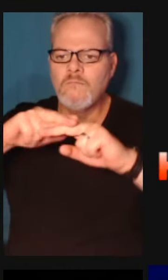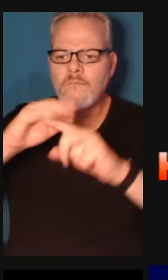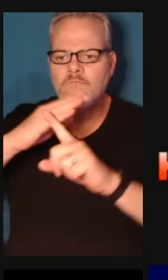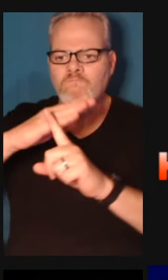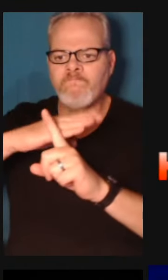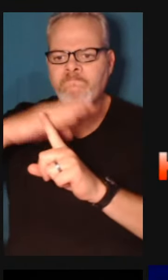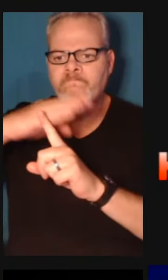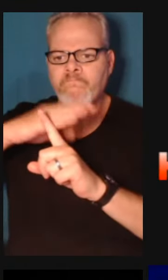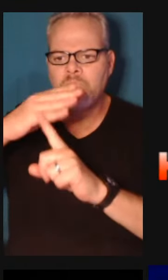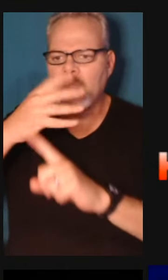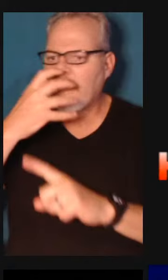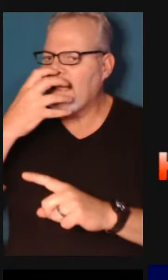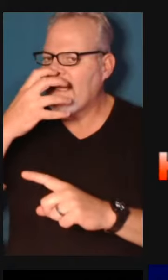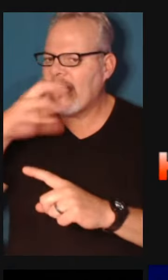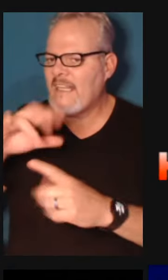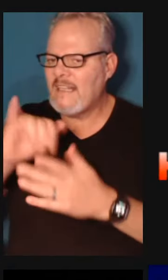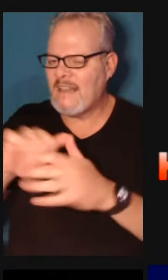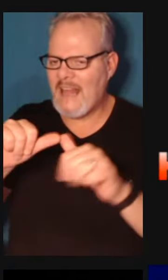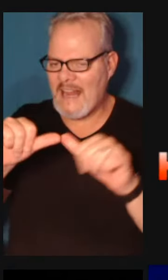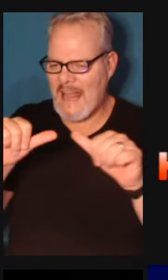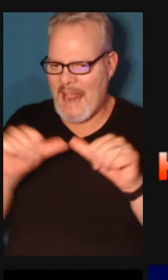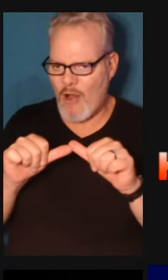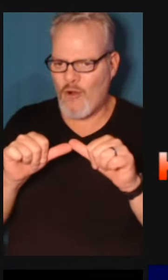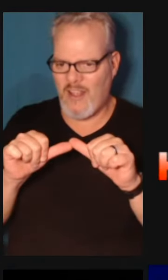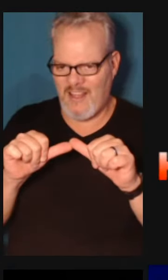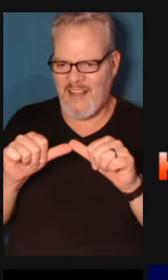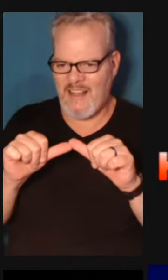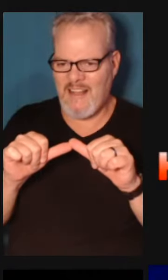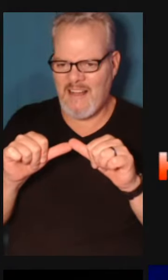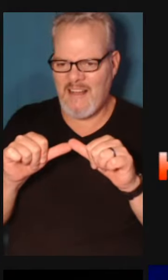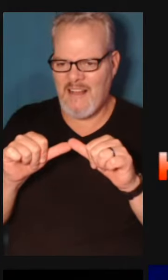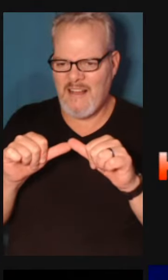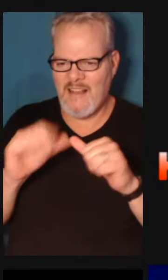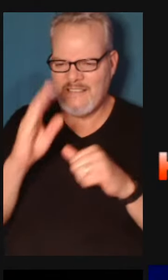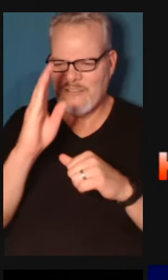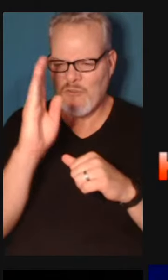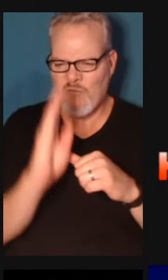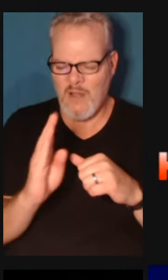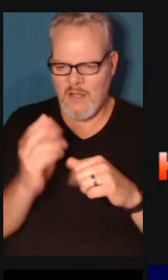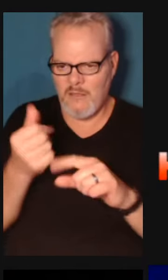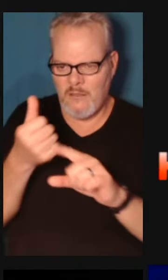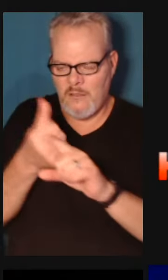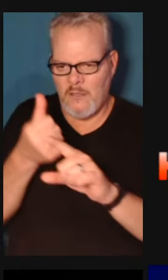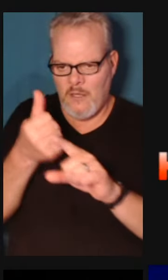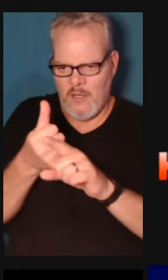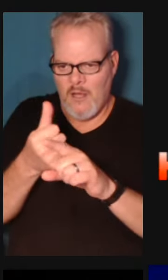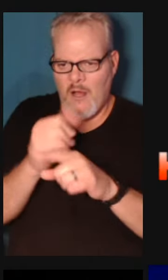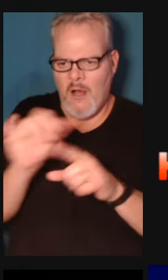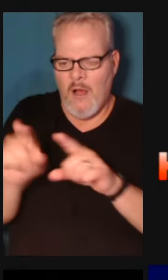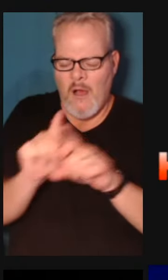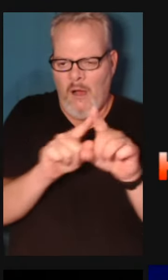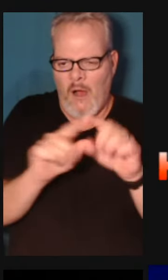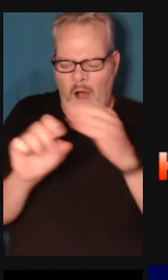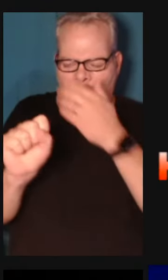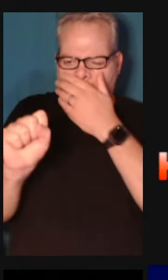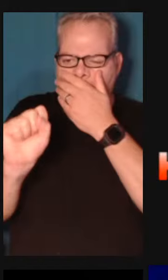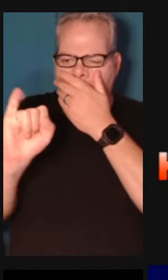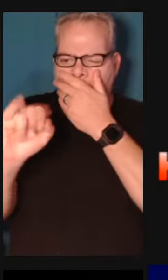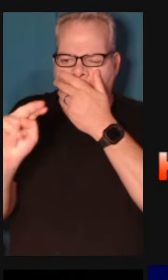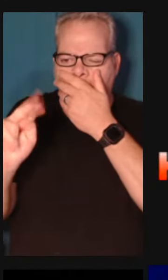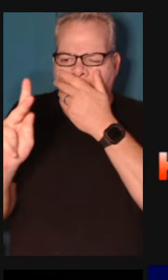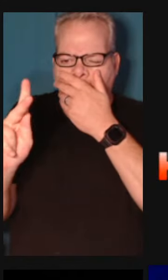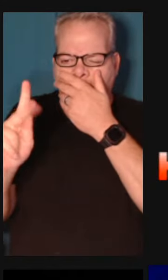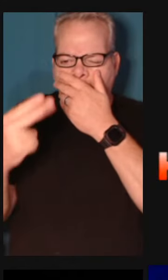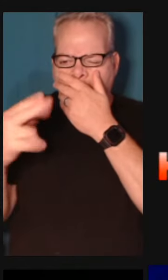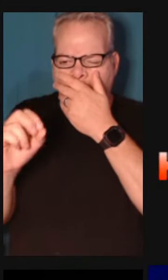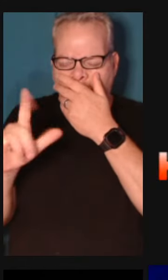this sinking crack, right? There's kind of cracks there along the edge of this, almost like a sinkhole in a way. Right, and there's